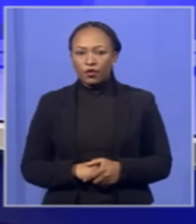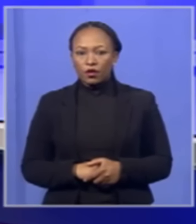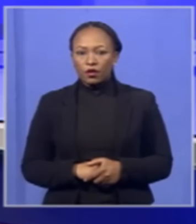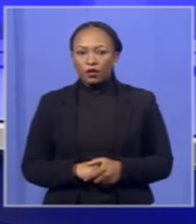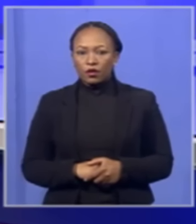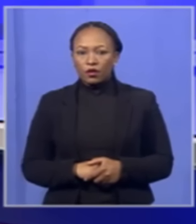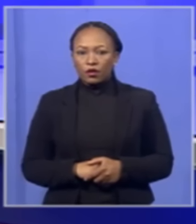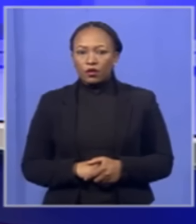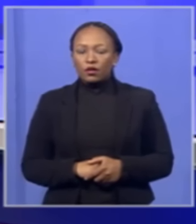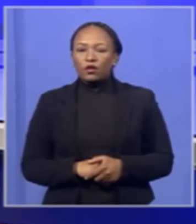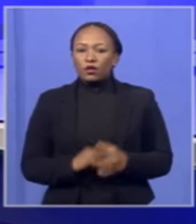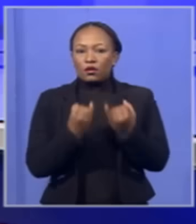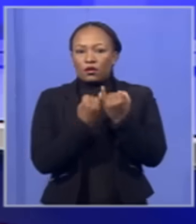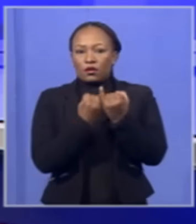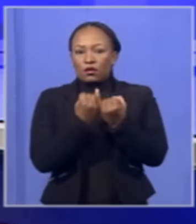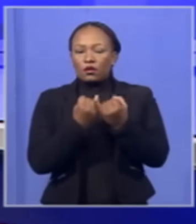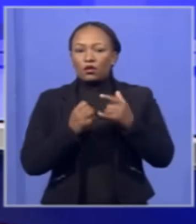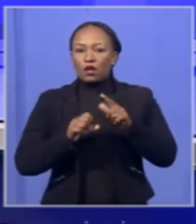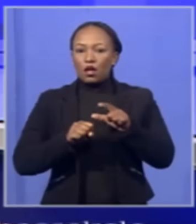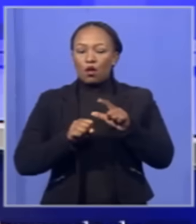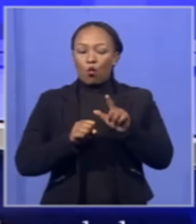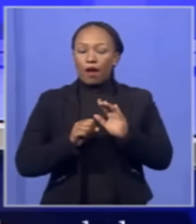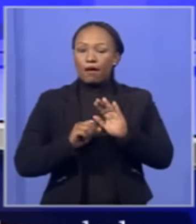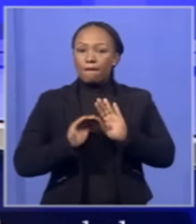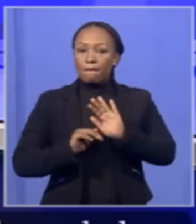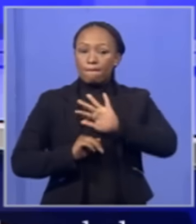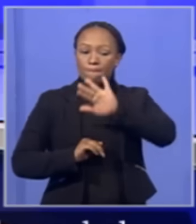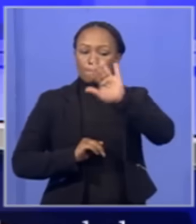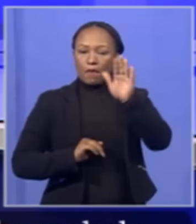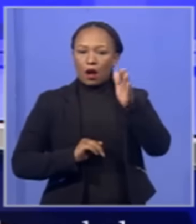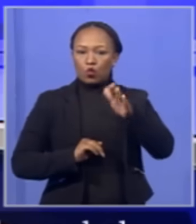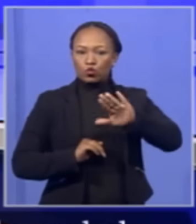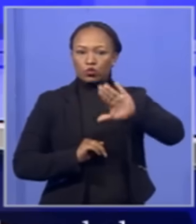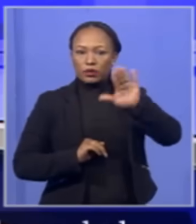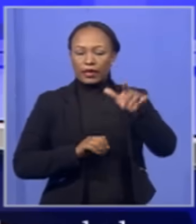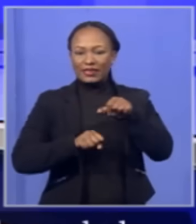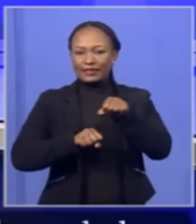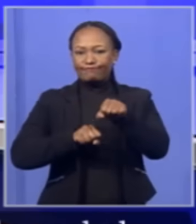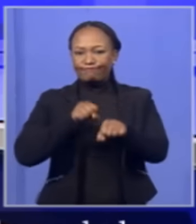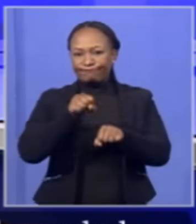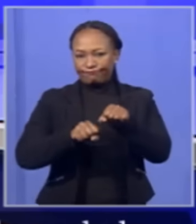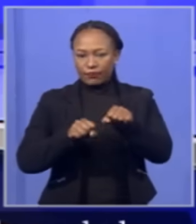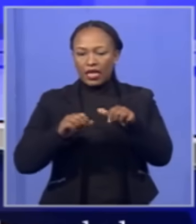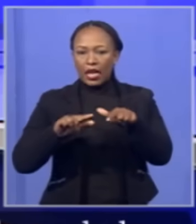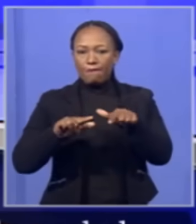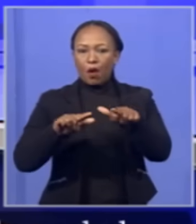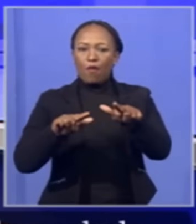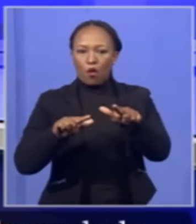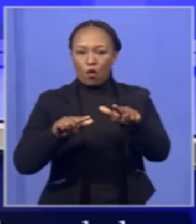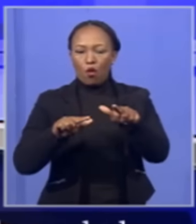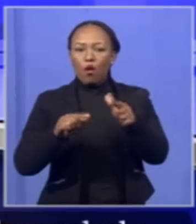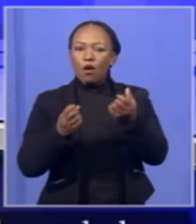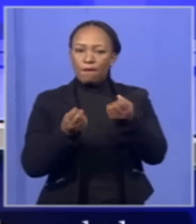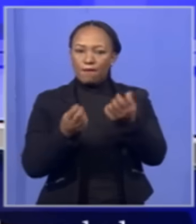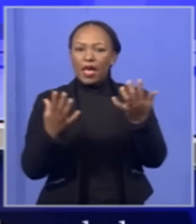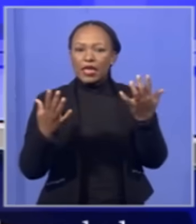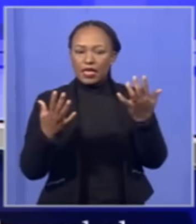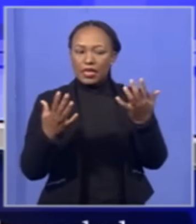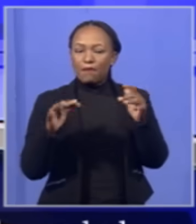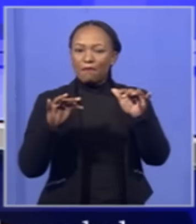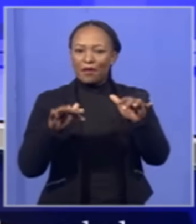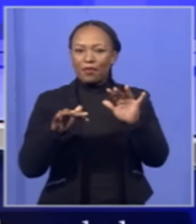Kgaisano ya Moketsi Mountain Bike kwa Kudus Valley gaufi le Motšatšislof kwa Limpopo e ngoketse batshameki ba mabelo a